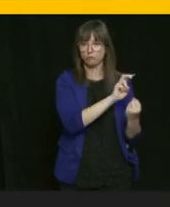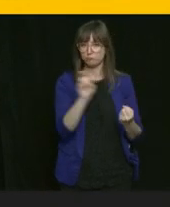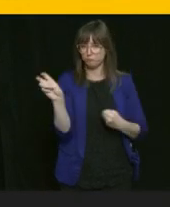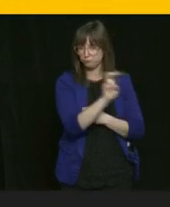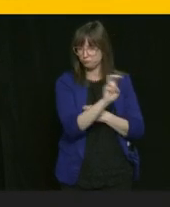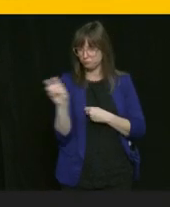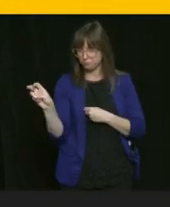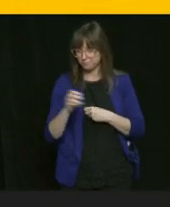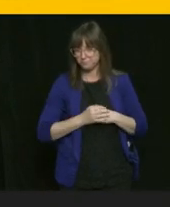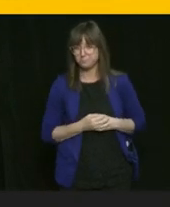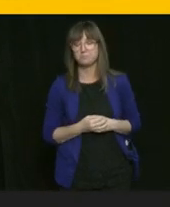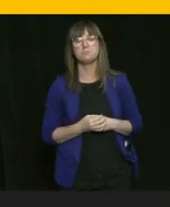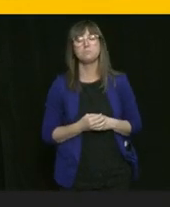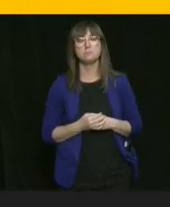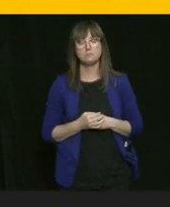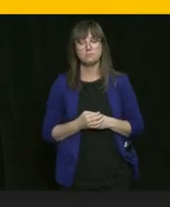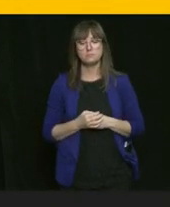transport.